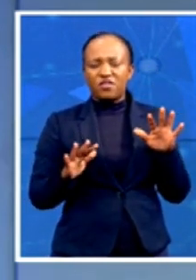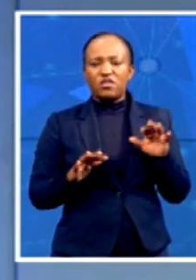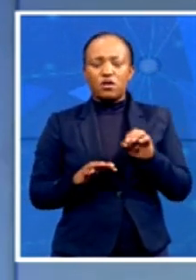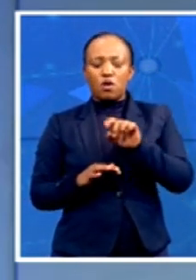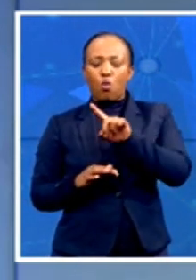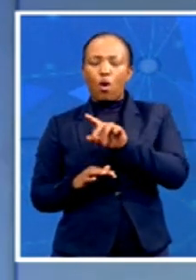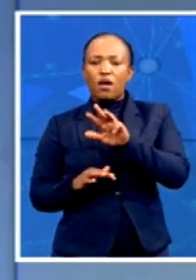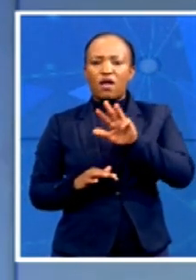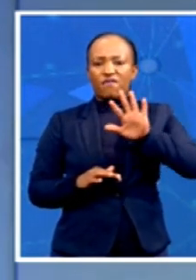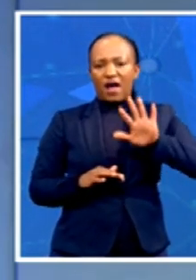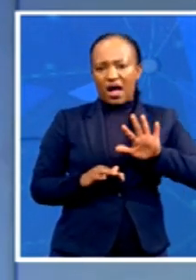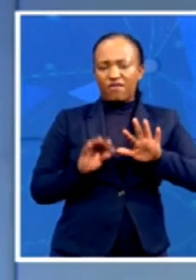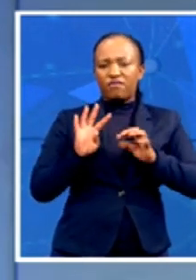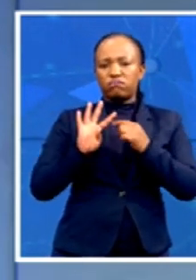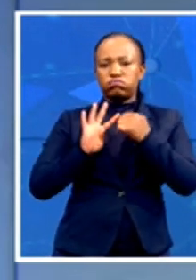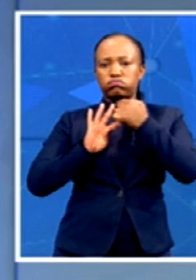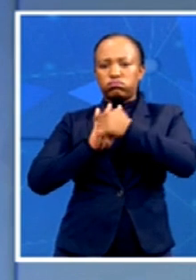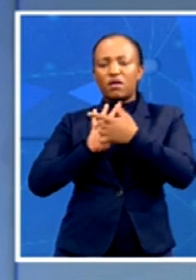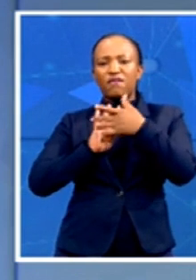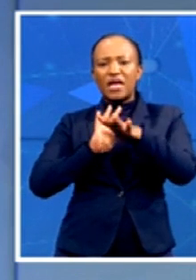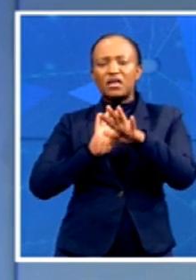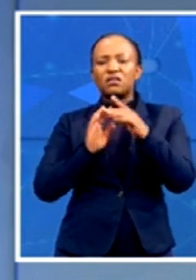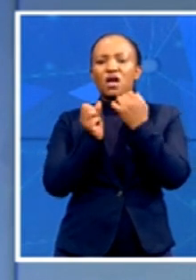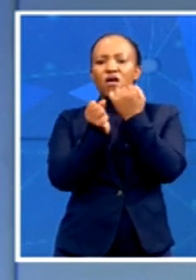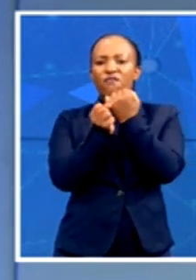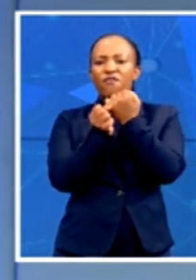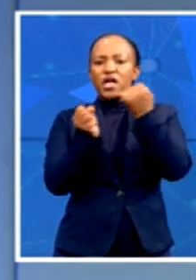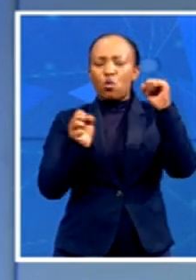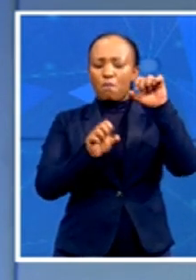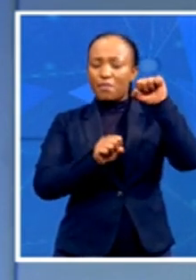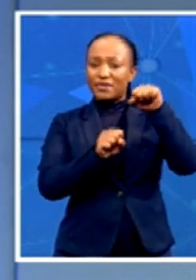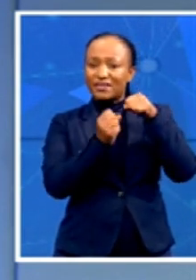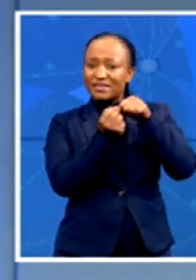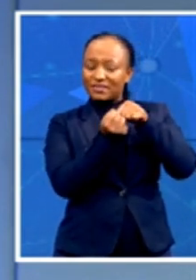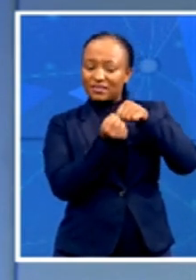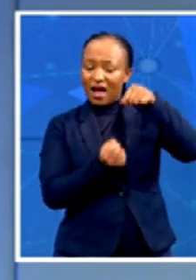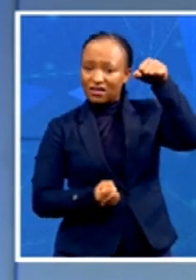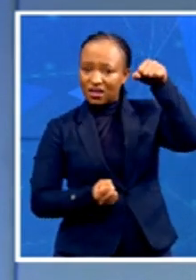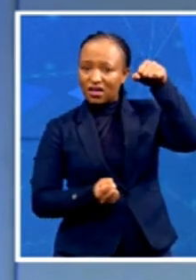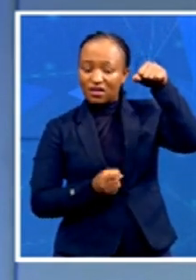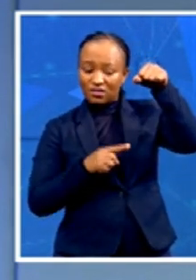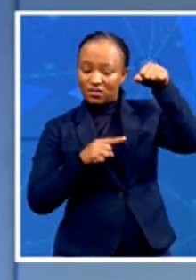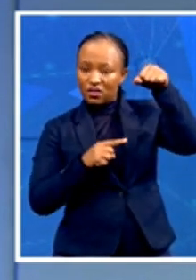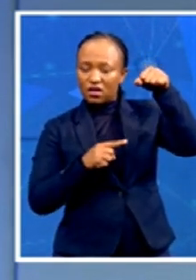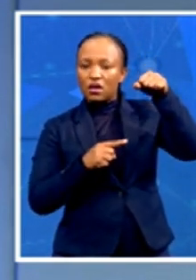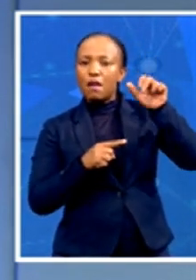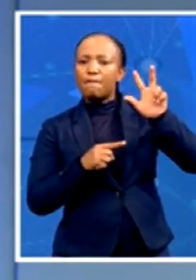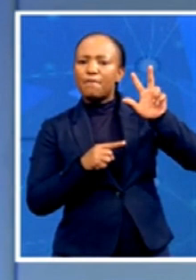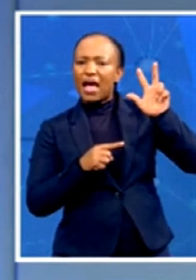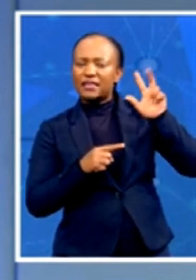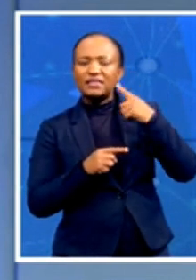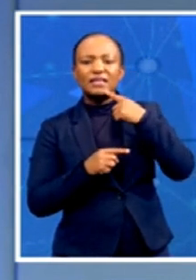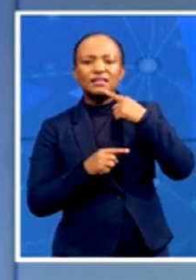drafted the Freedom Charter. And they said in that pledge, let all those